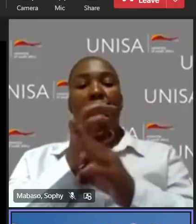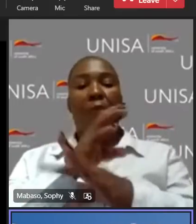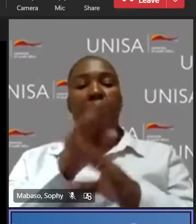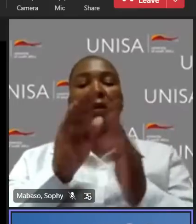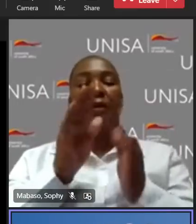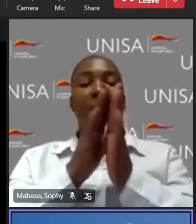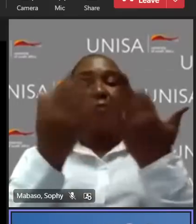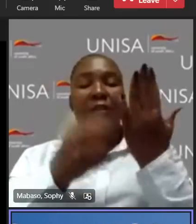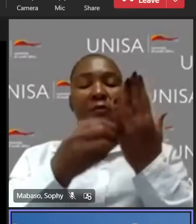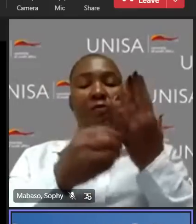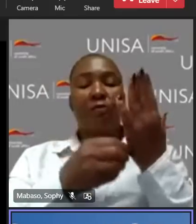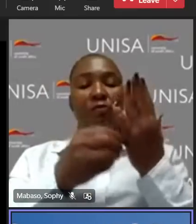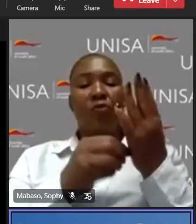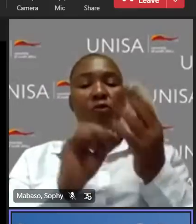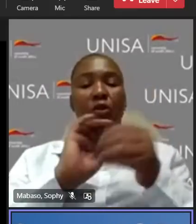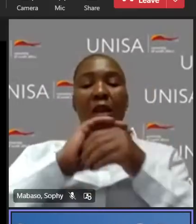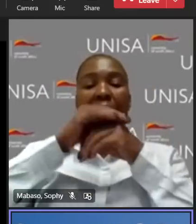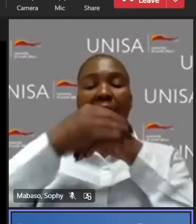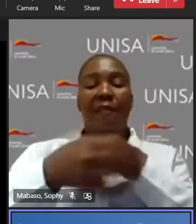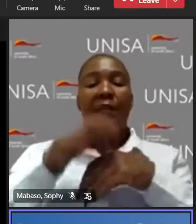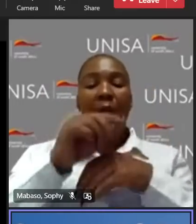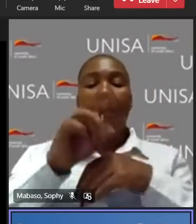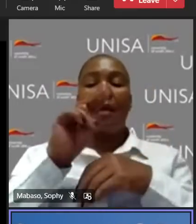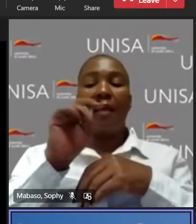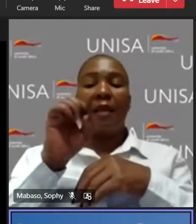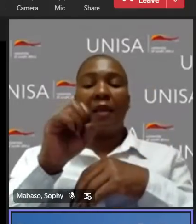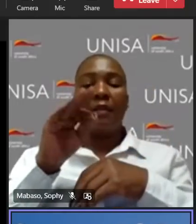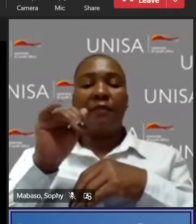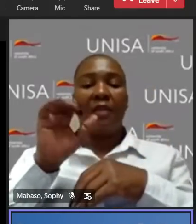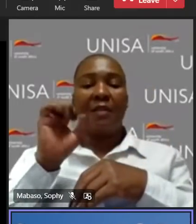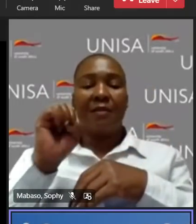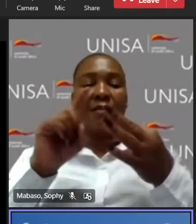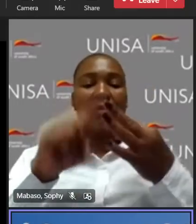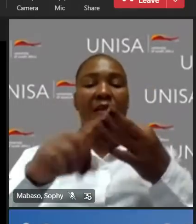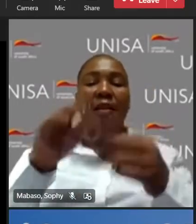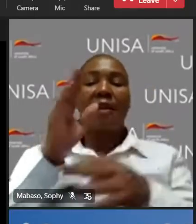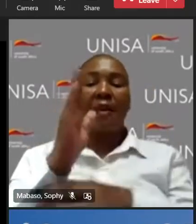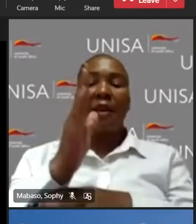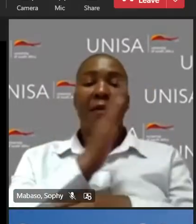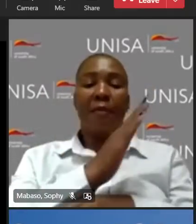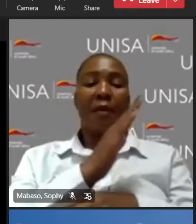charges is not covered by NSFAS, the library card as well.